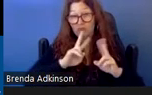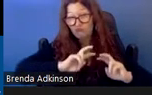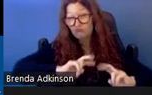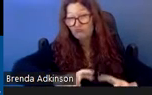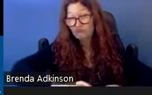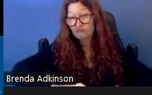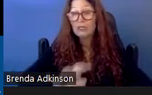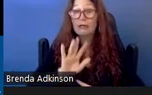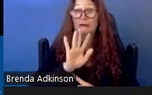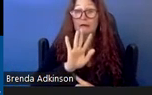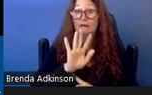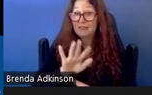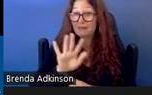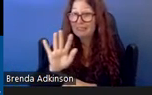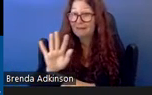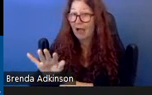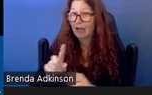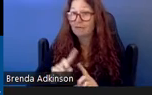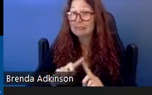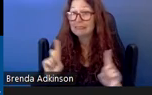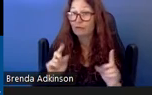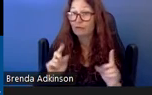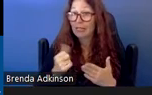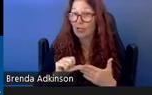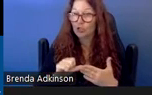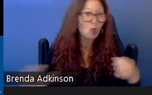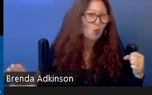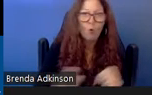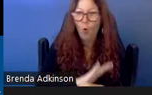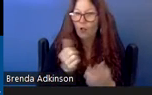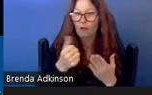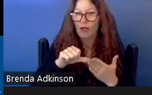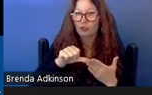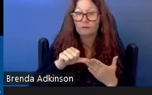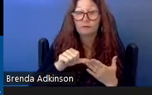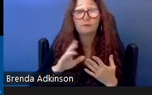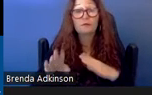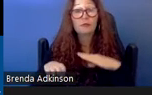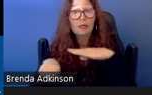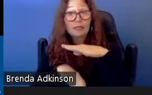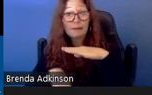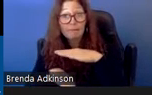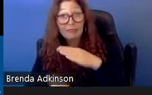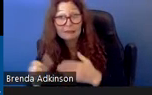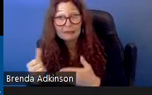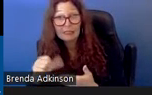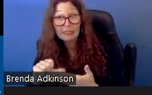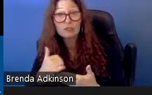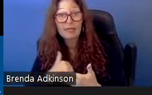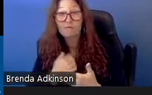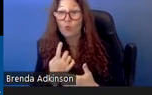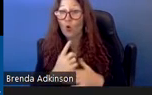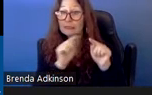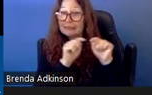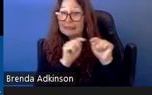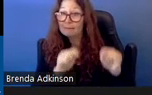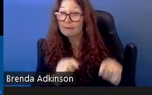letter. Our basic letters also consist of a template that